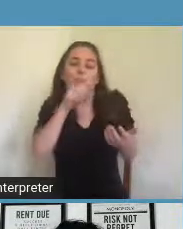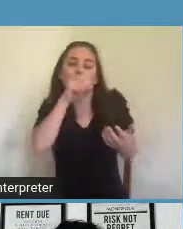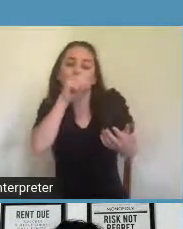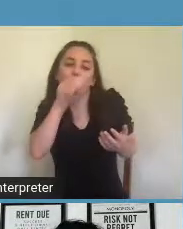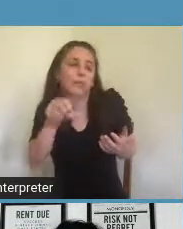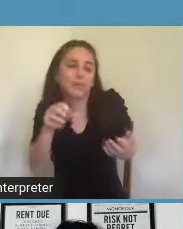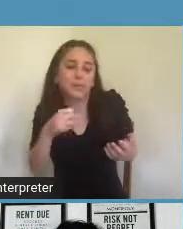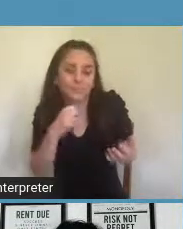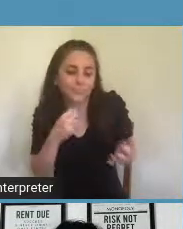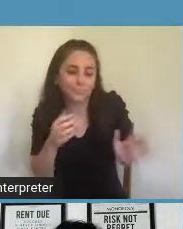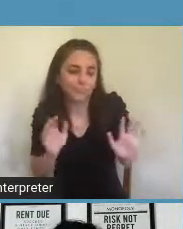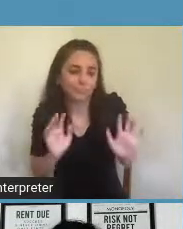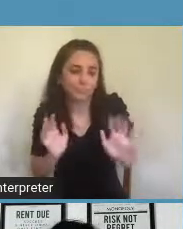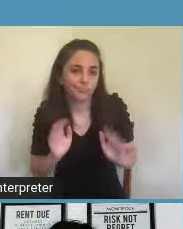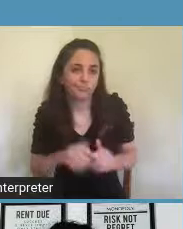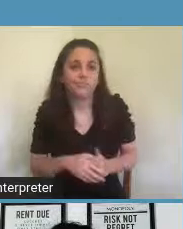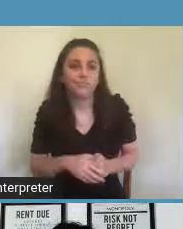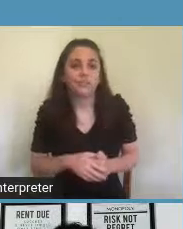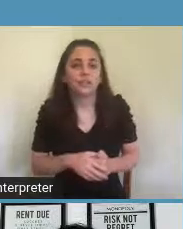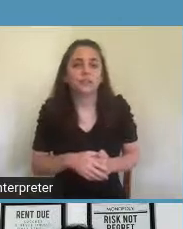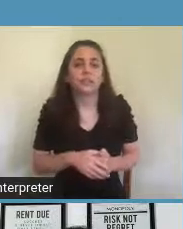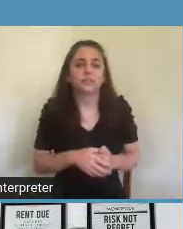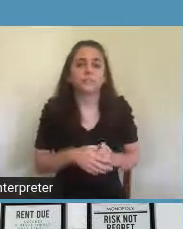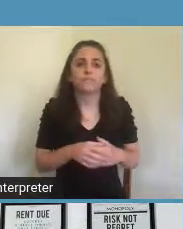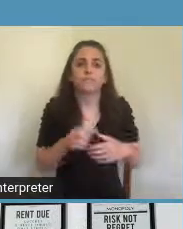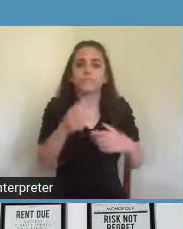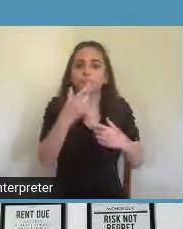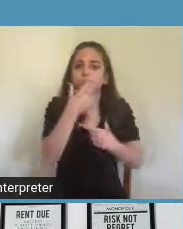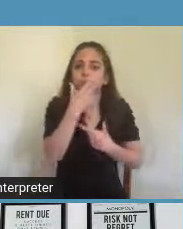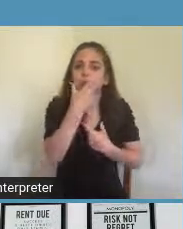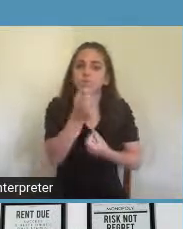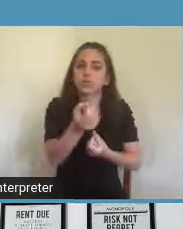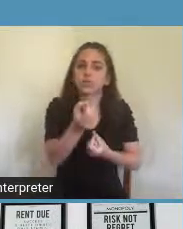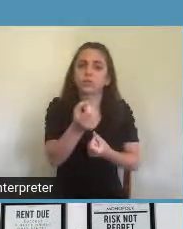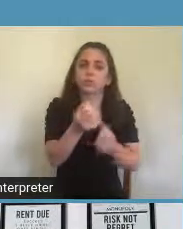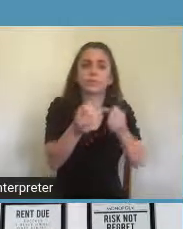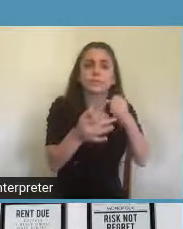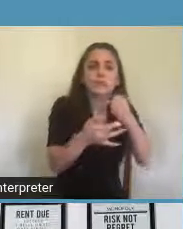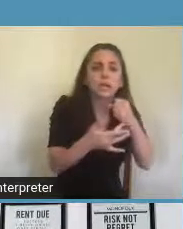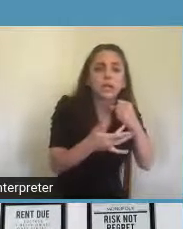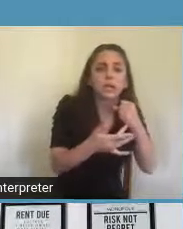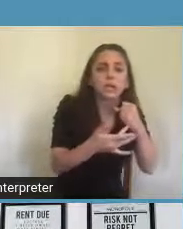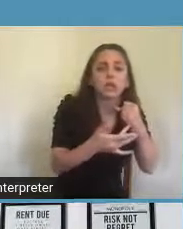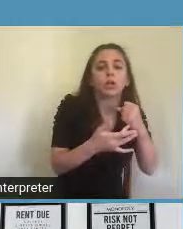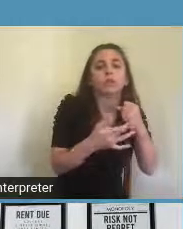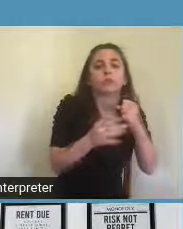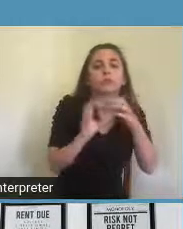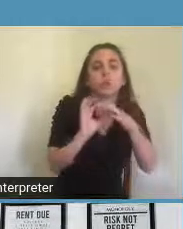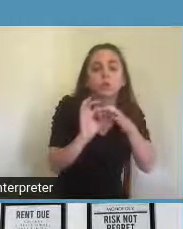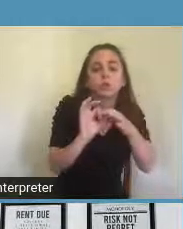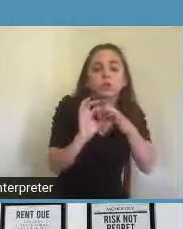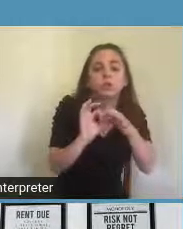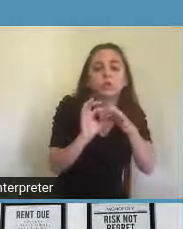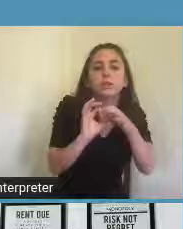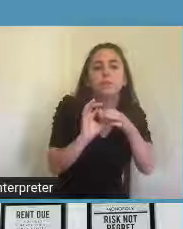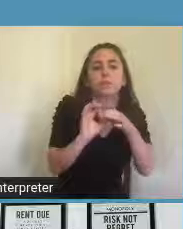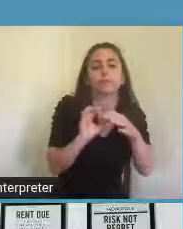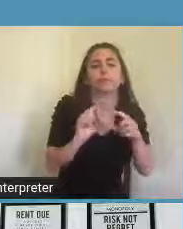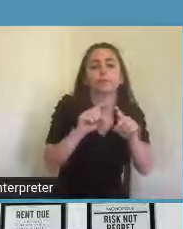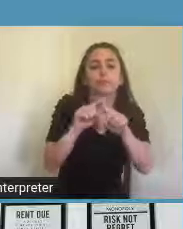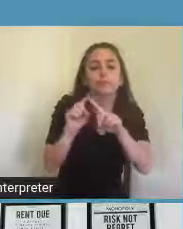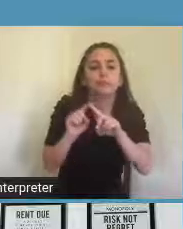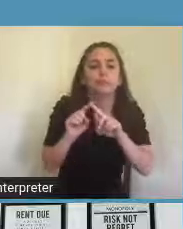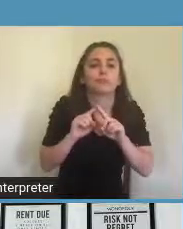And I found myself more interested in, tech related subjects in Get Cities